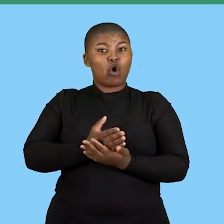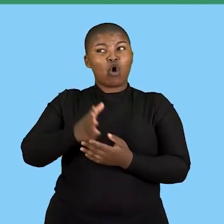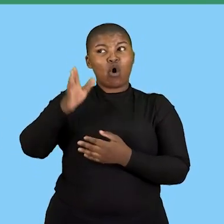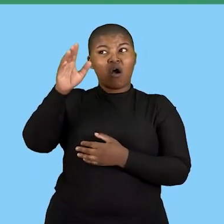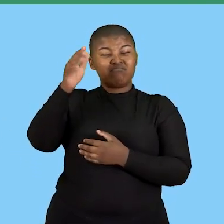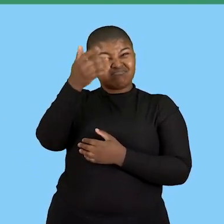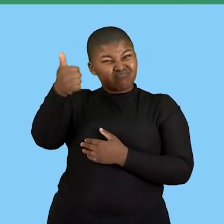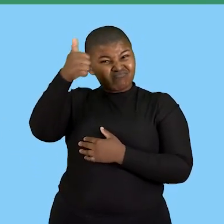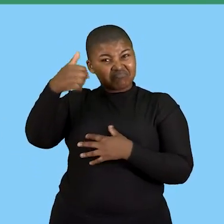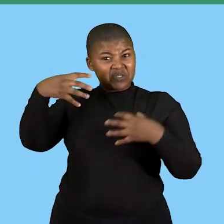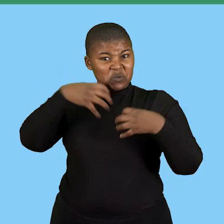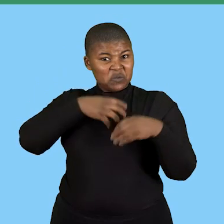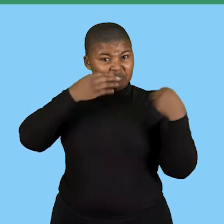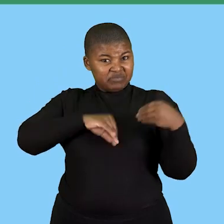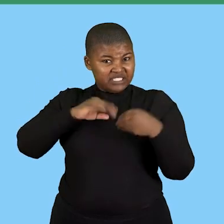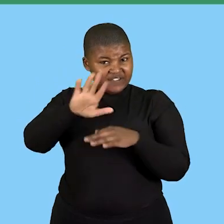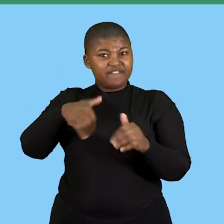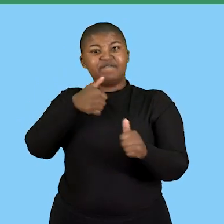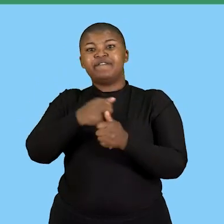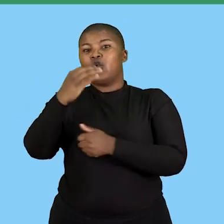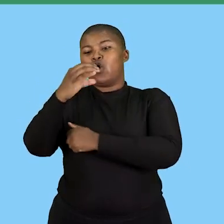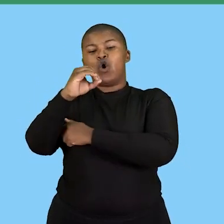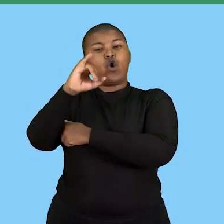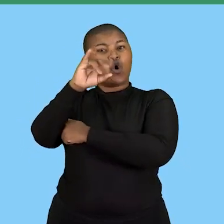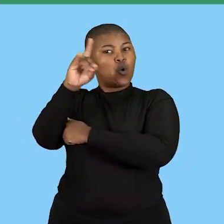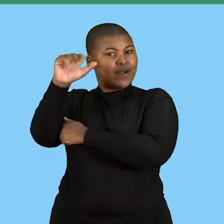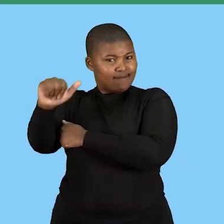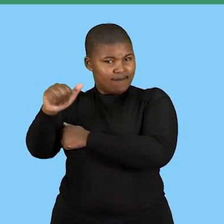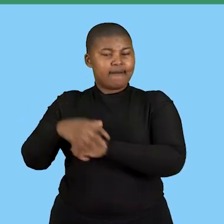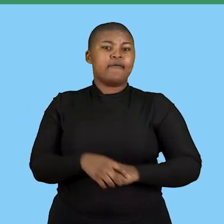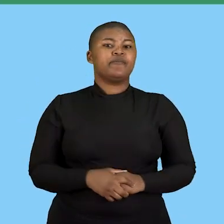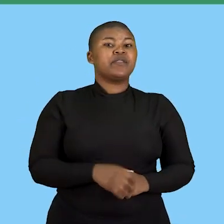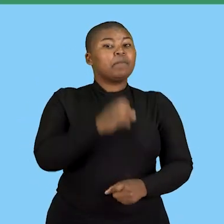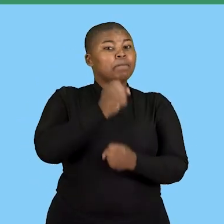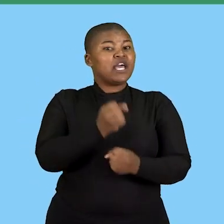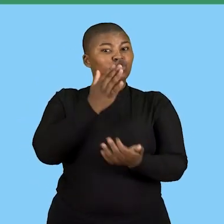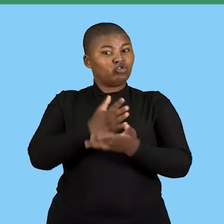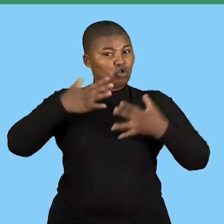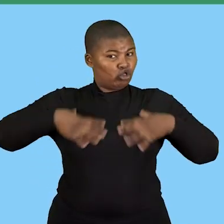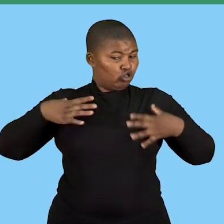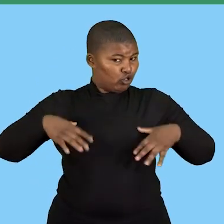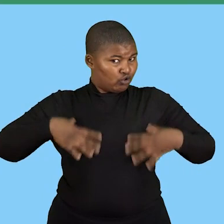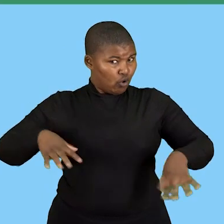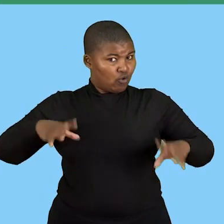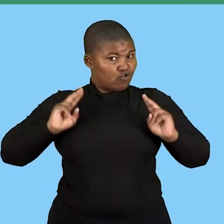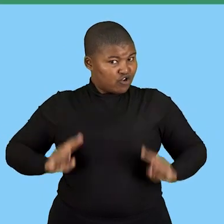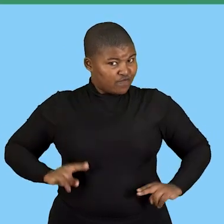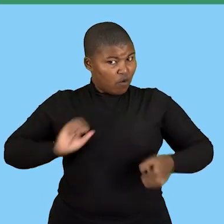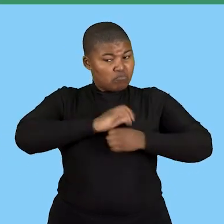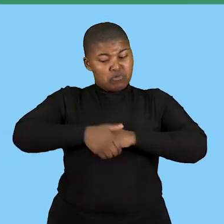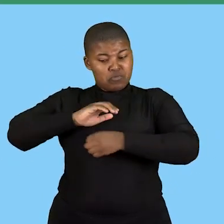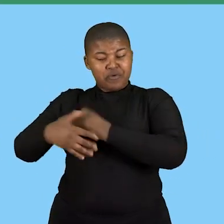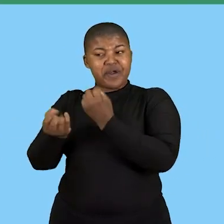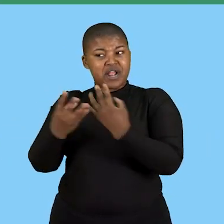that employers comply with Compensation for Occupational Injuries and Diseases Act, and they ensure that protective clothing